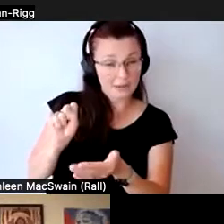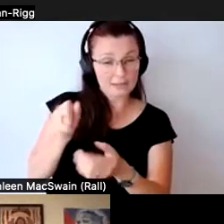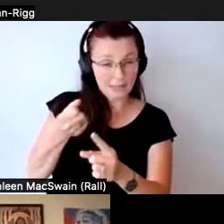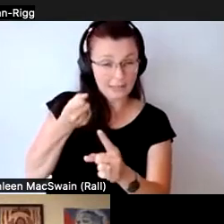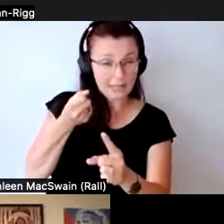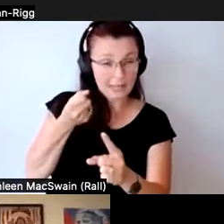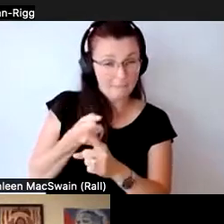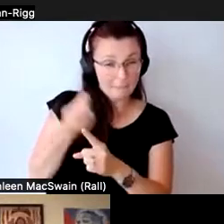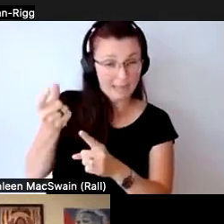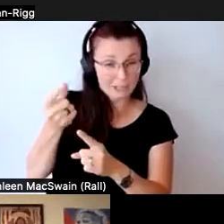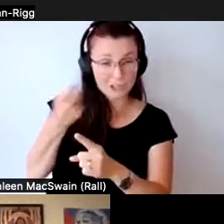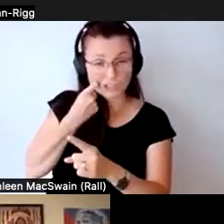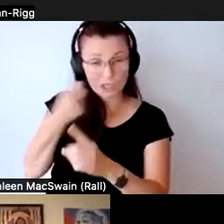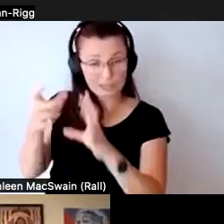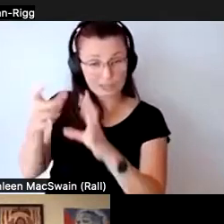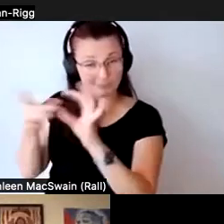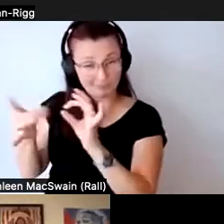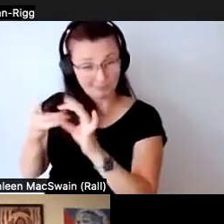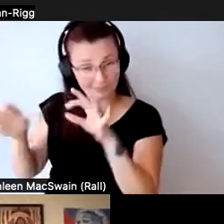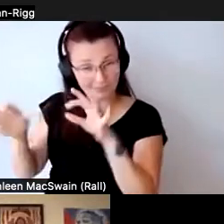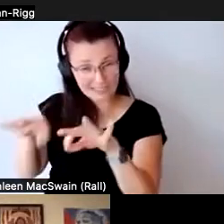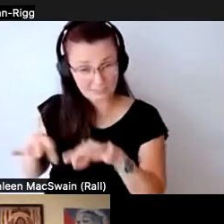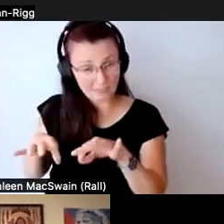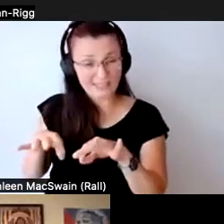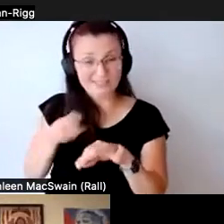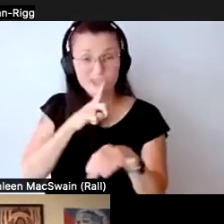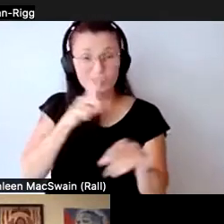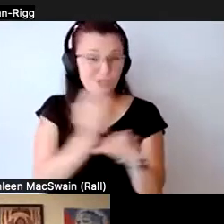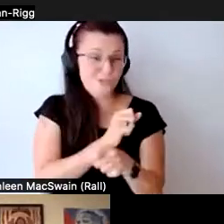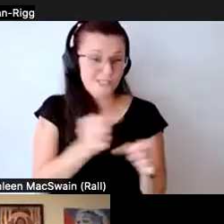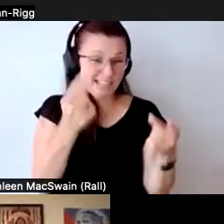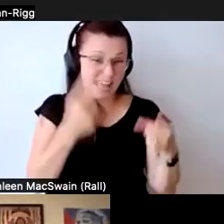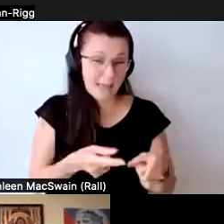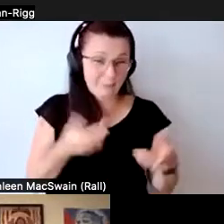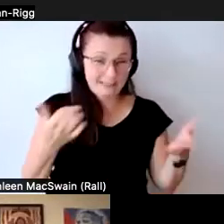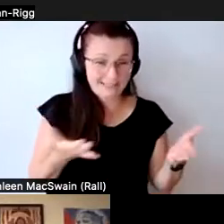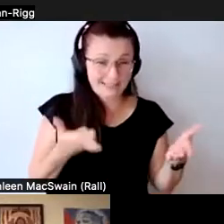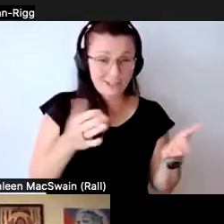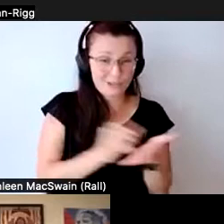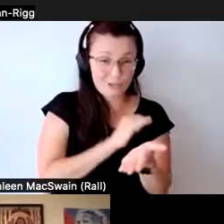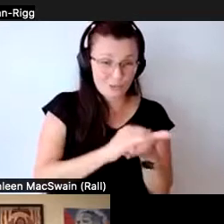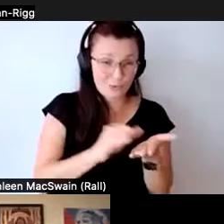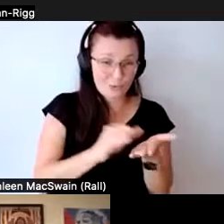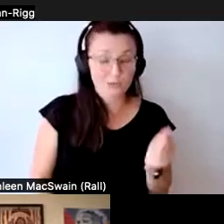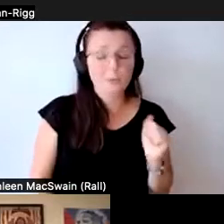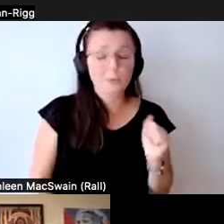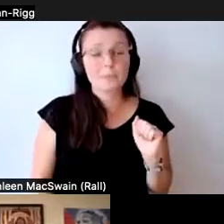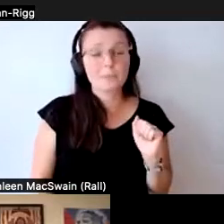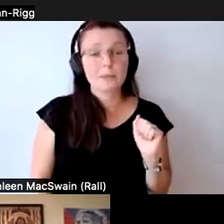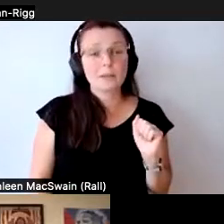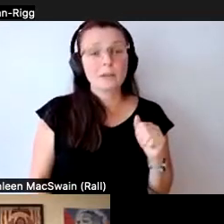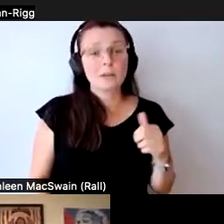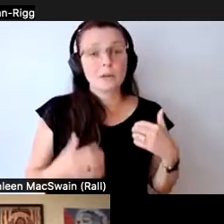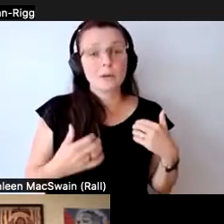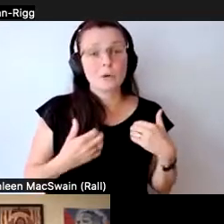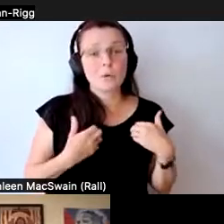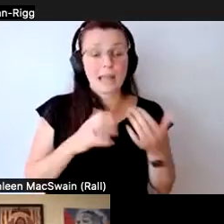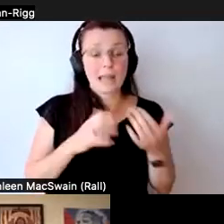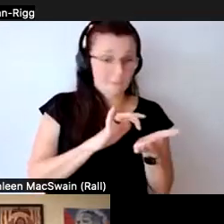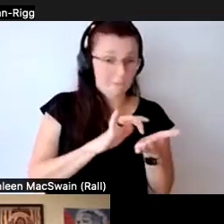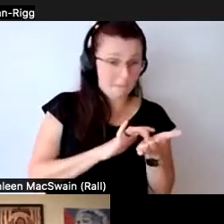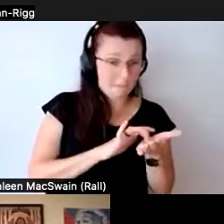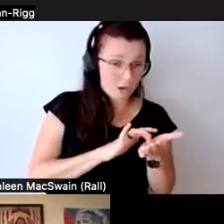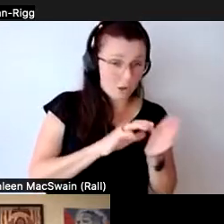York. What I've been telling the two communities we're in, so we're in two communities, we have what we call a medical model and a peer model.